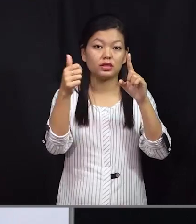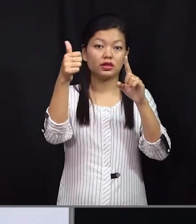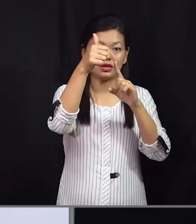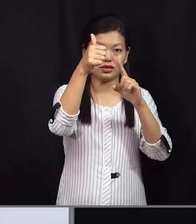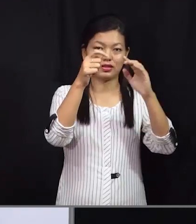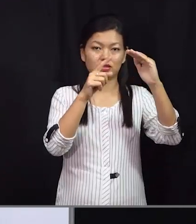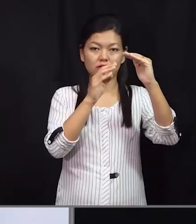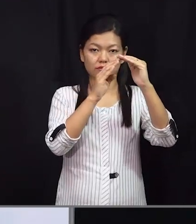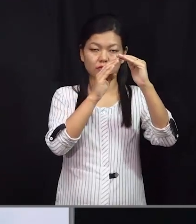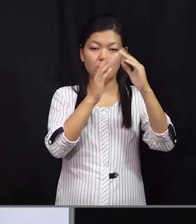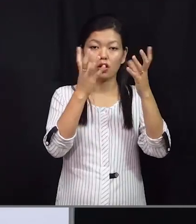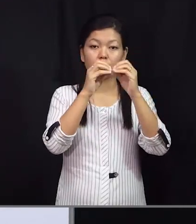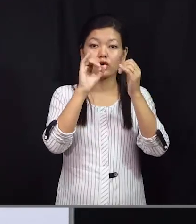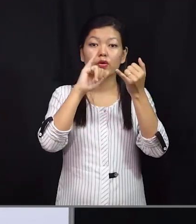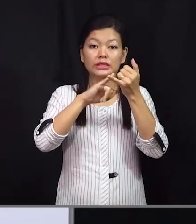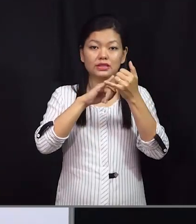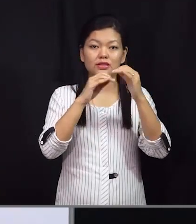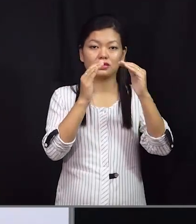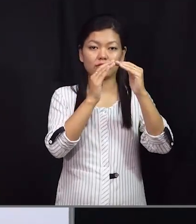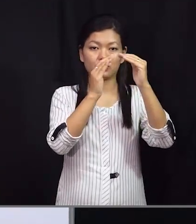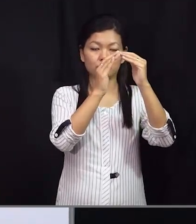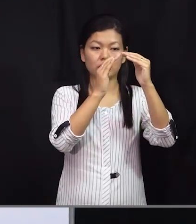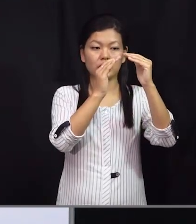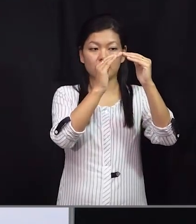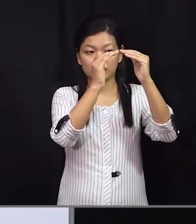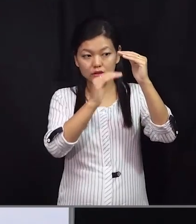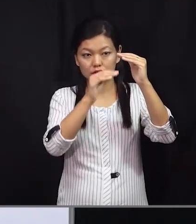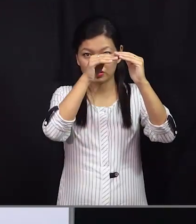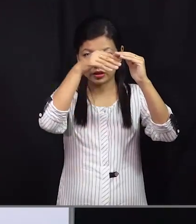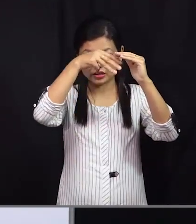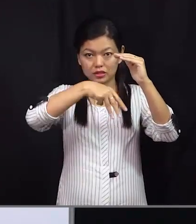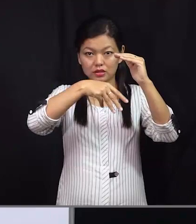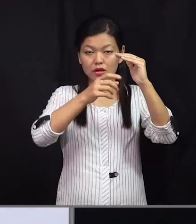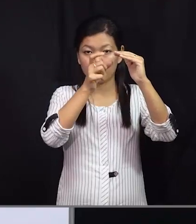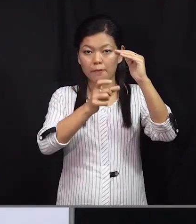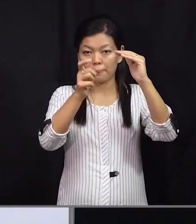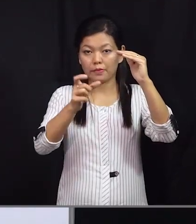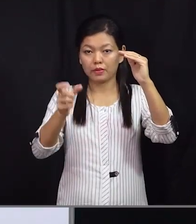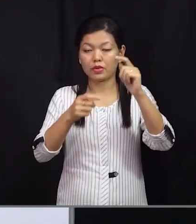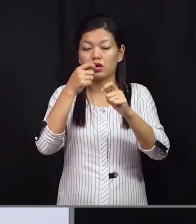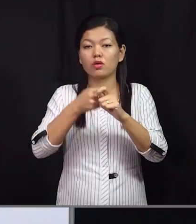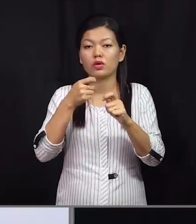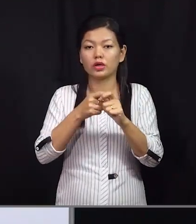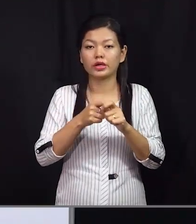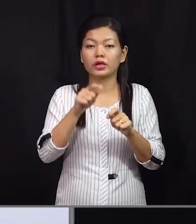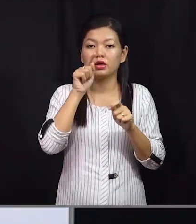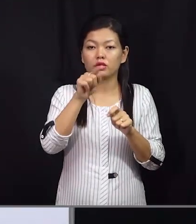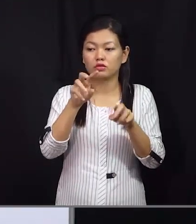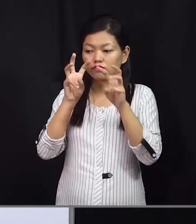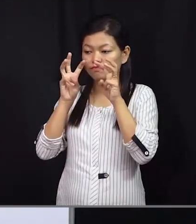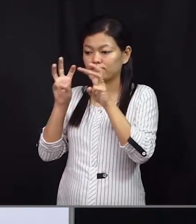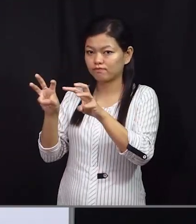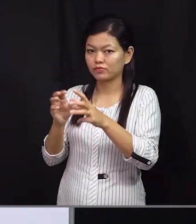means my boss or my owner. Okay, so that is employment. For example, in lieu of remuneration